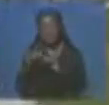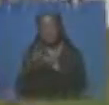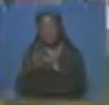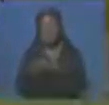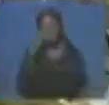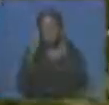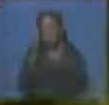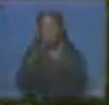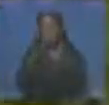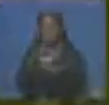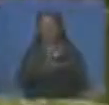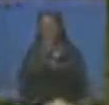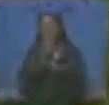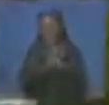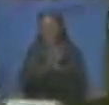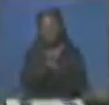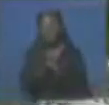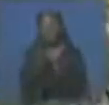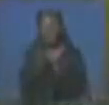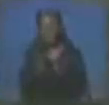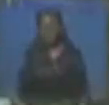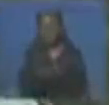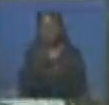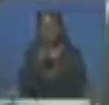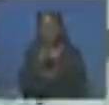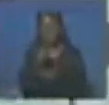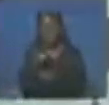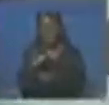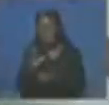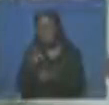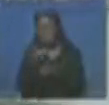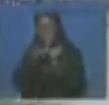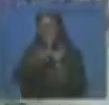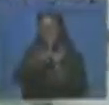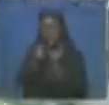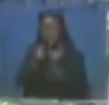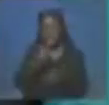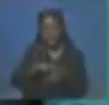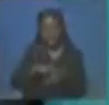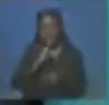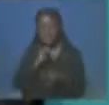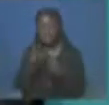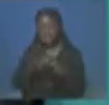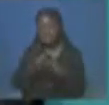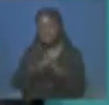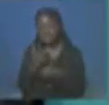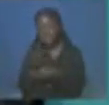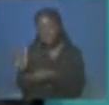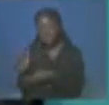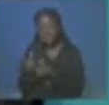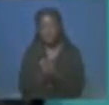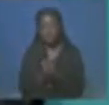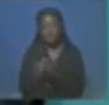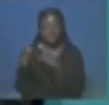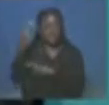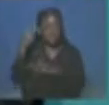climate change, particularly as the 2023 hurricane season is months away. History will not judge us based on the